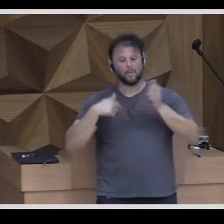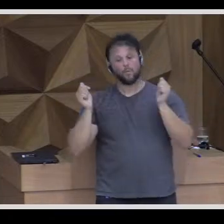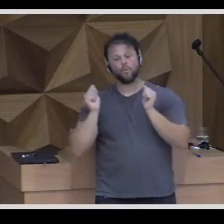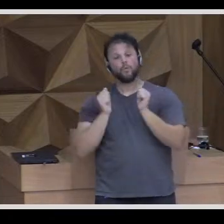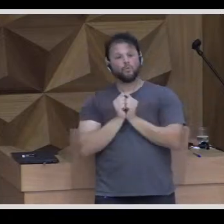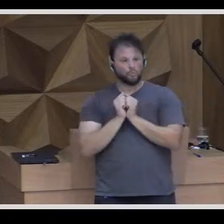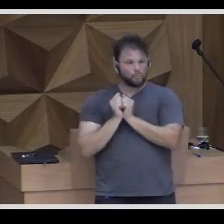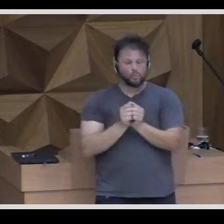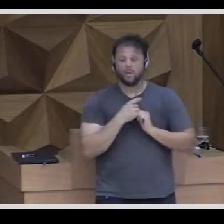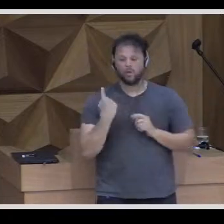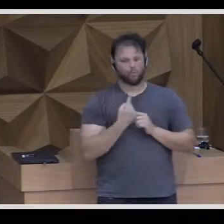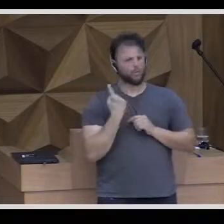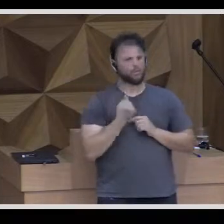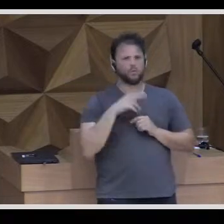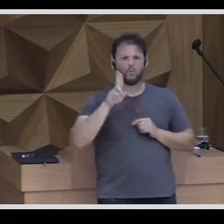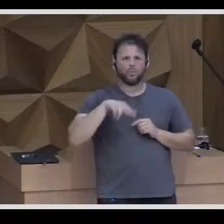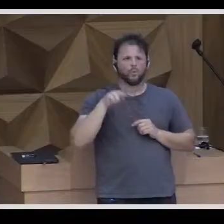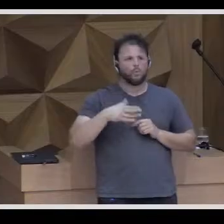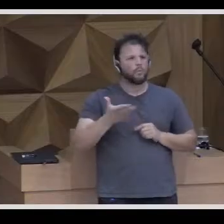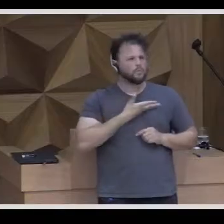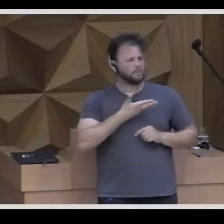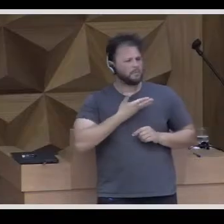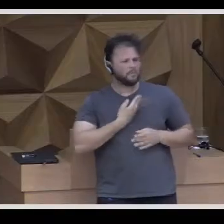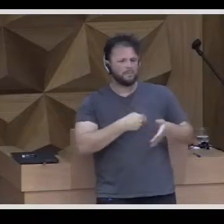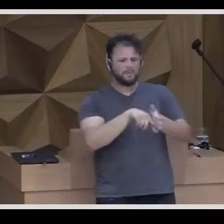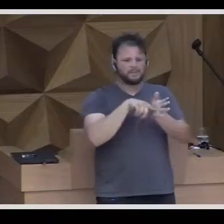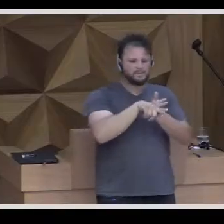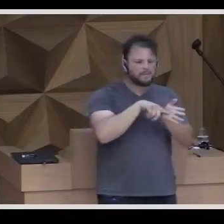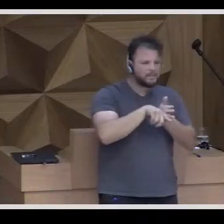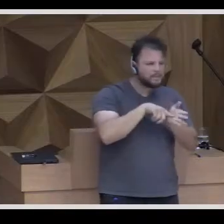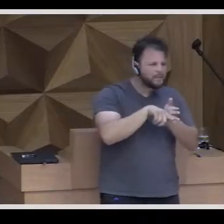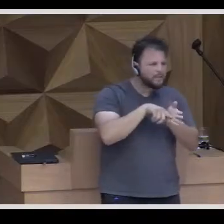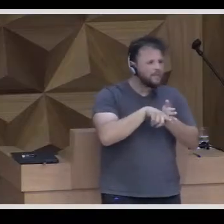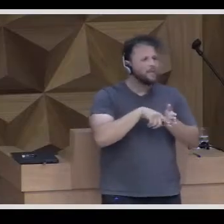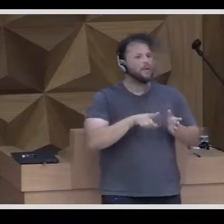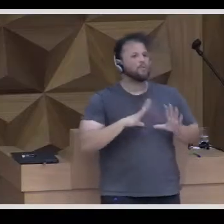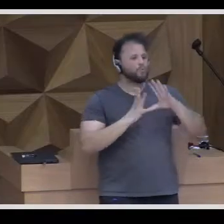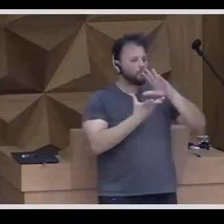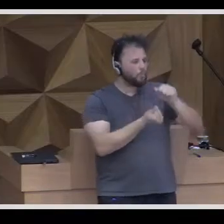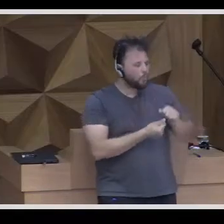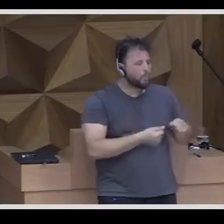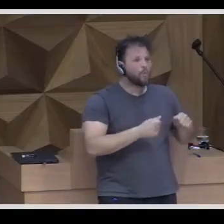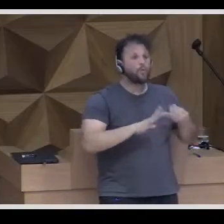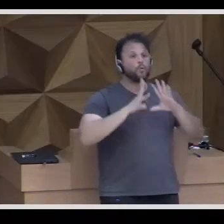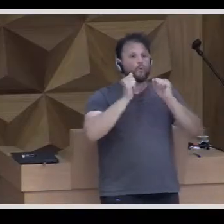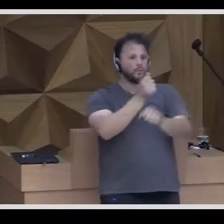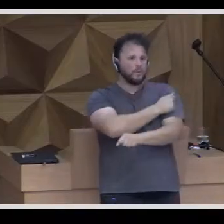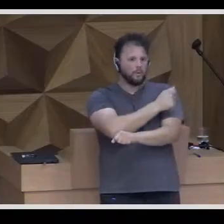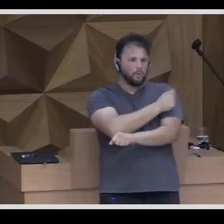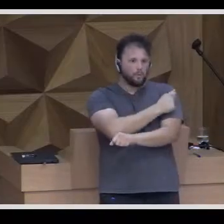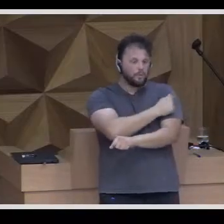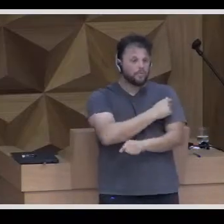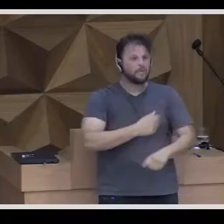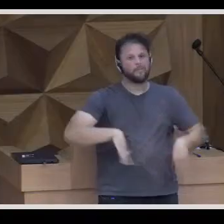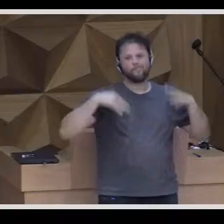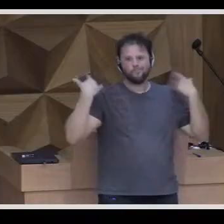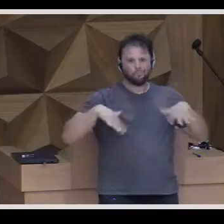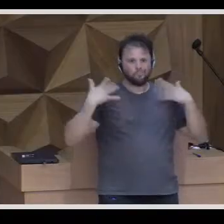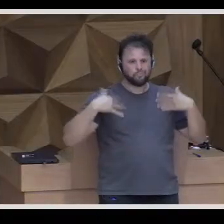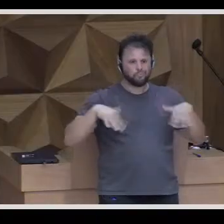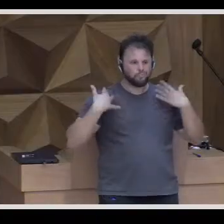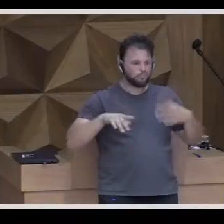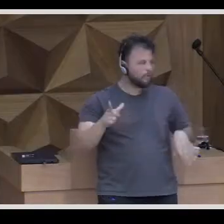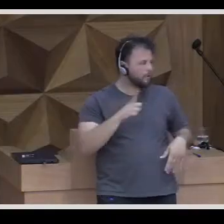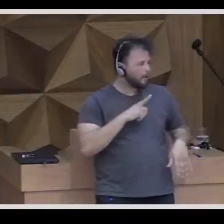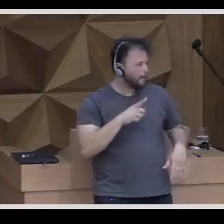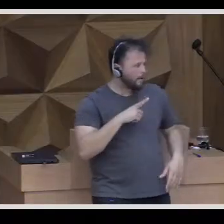research colleagues, collaborators around the world, all of the amazing students I've worked with over the years, external stakeholders and partners, they